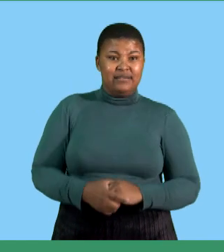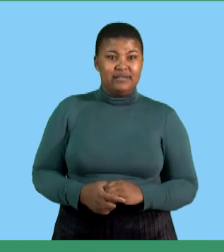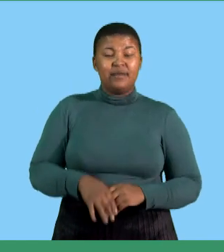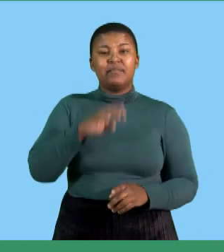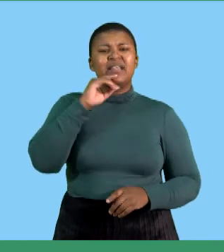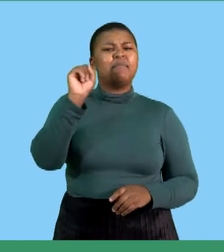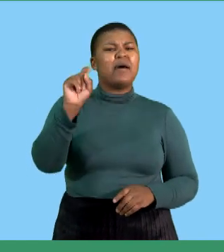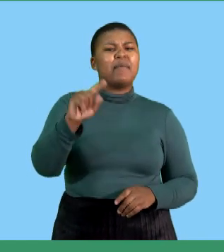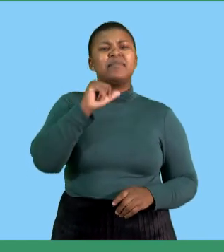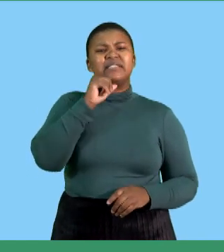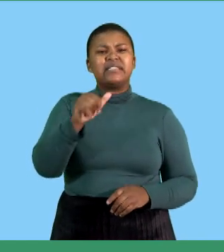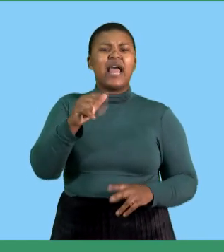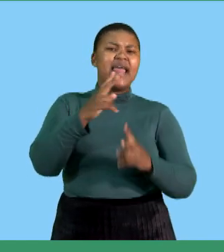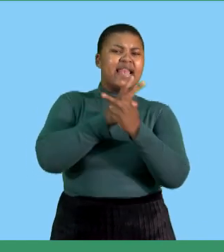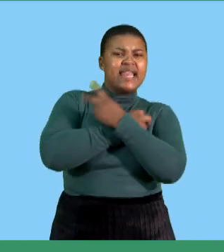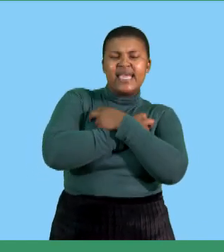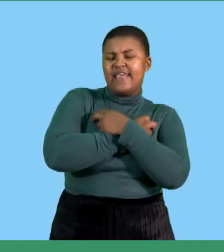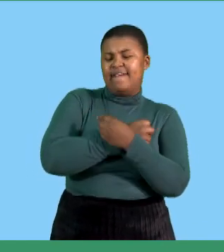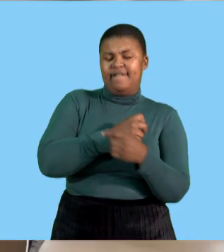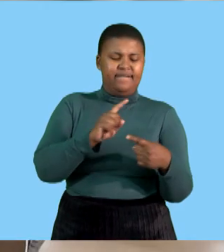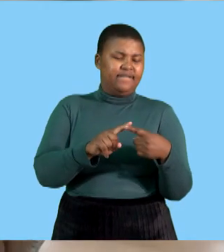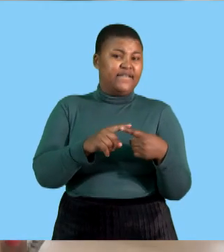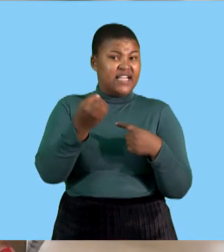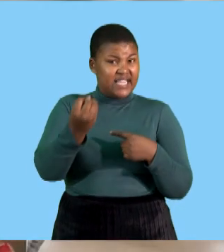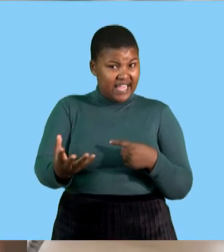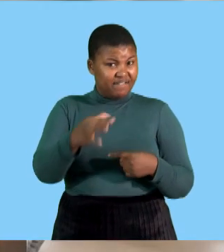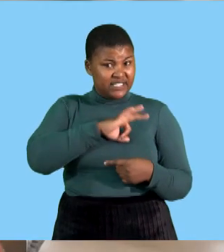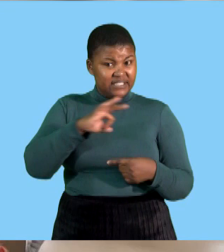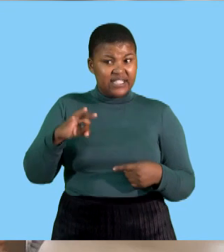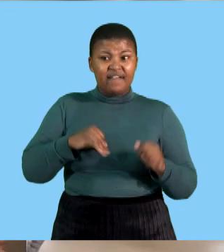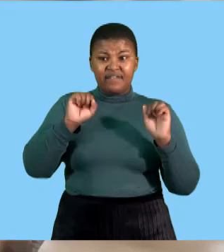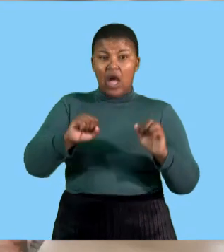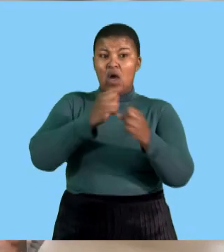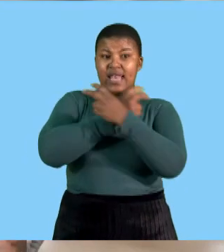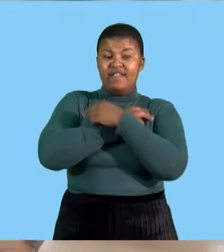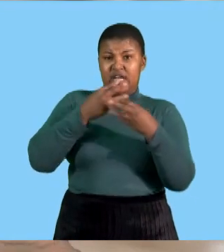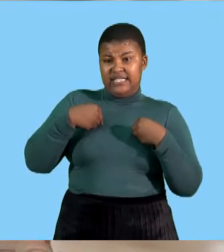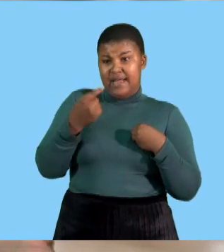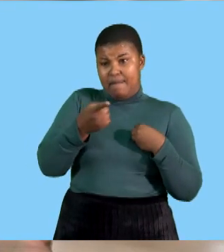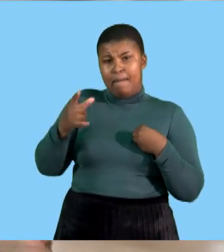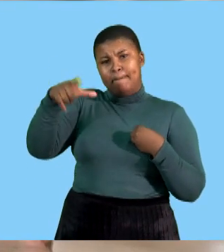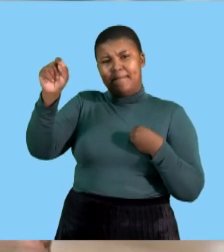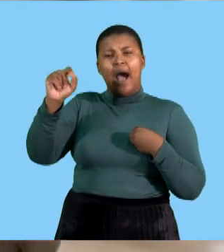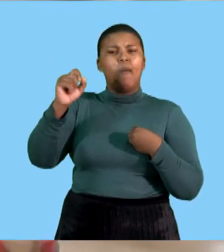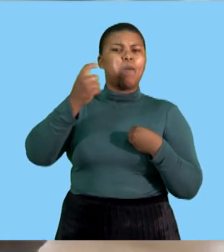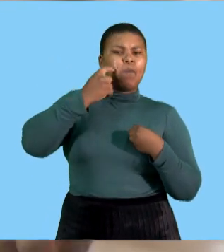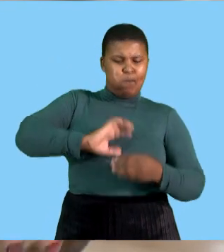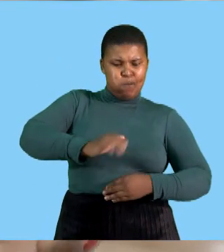about the types of leaves. Maybe are you giving the employees the right, or are you allowing them to go on maternity leave, for